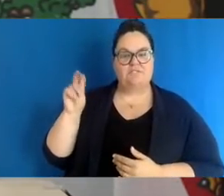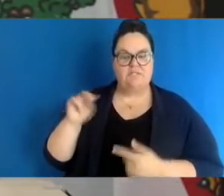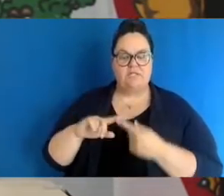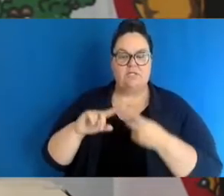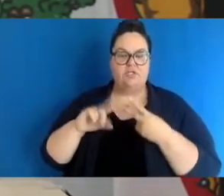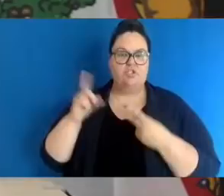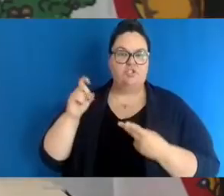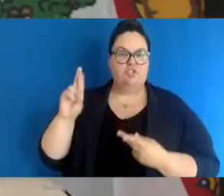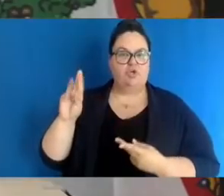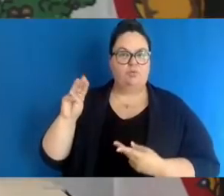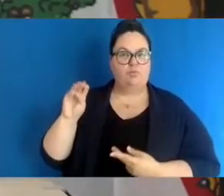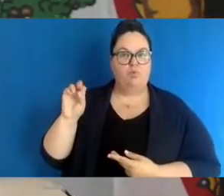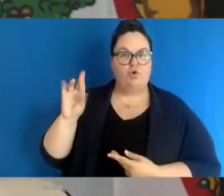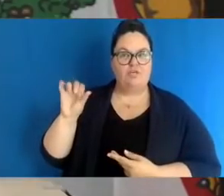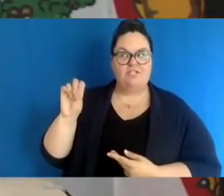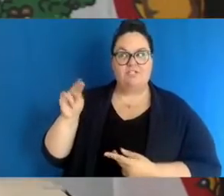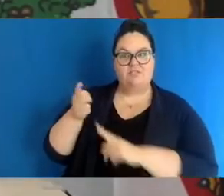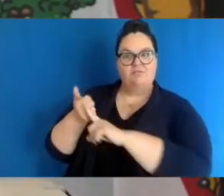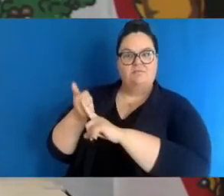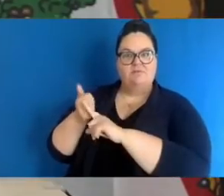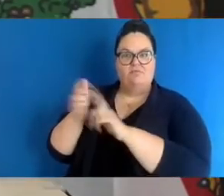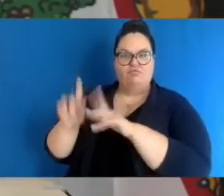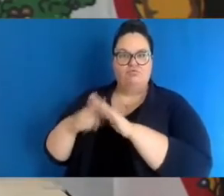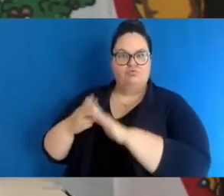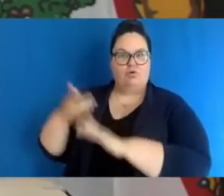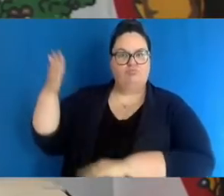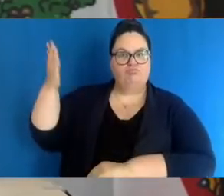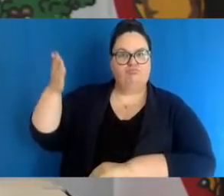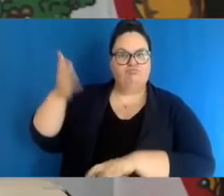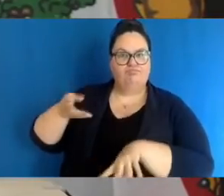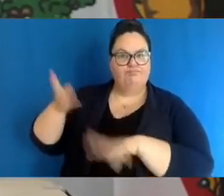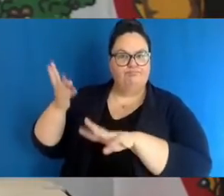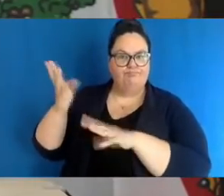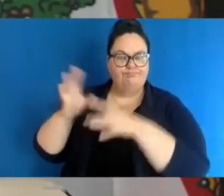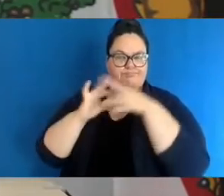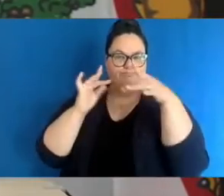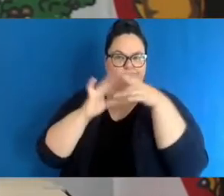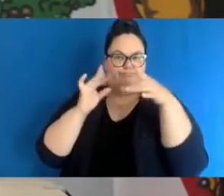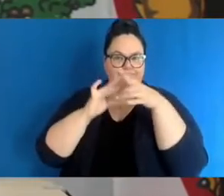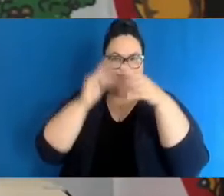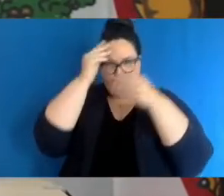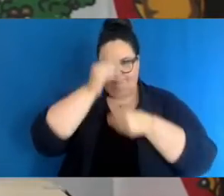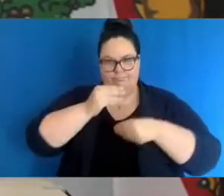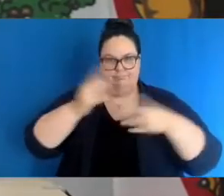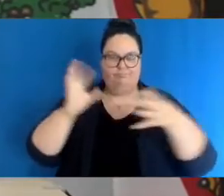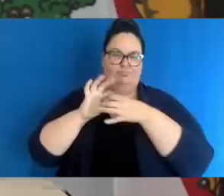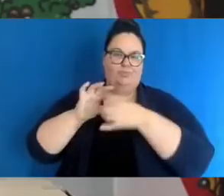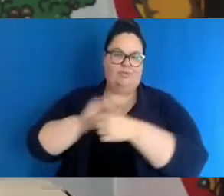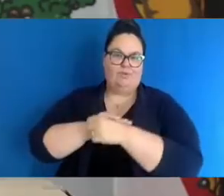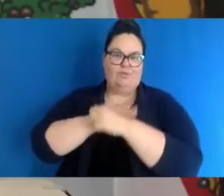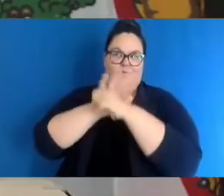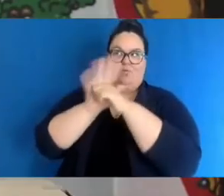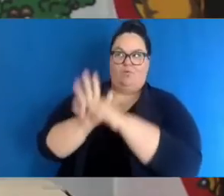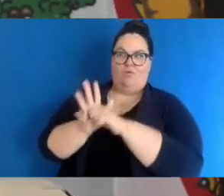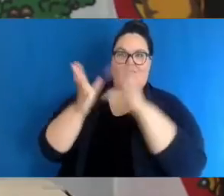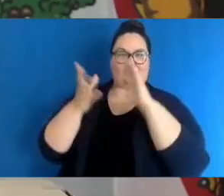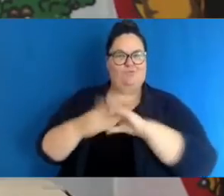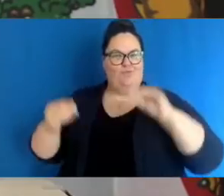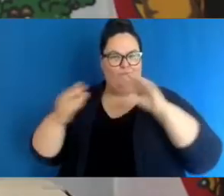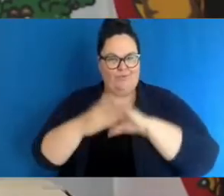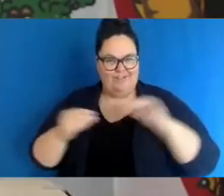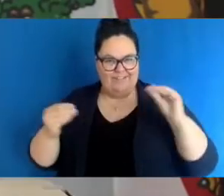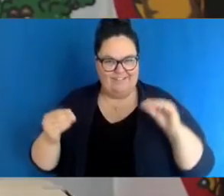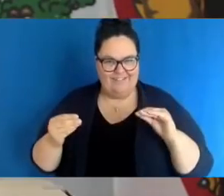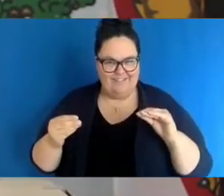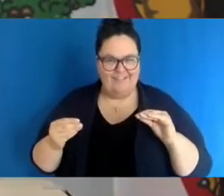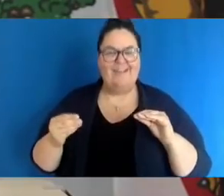Morrison will start off our news conference with our most recent up-to-date COVID story.